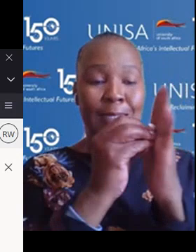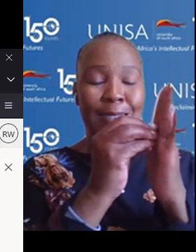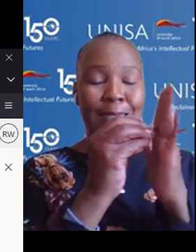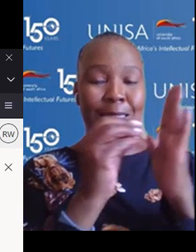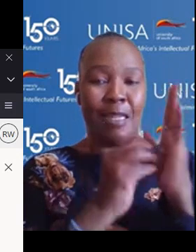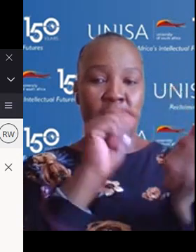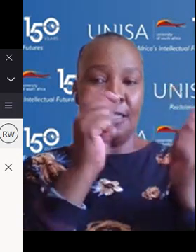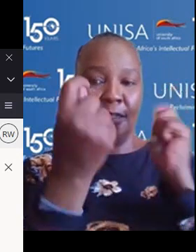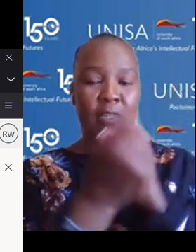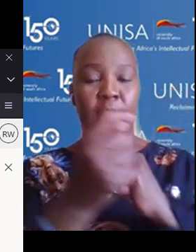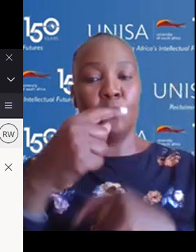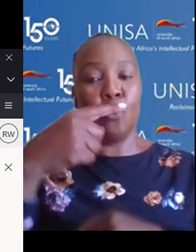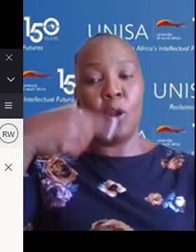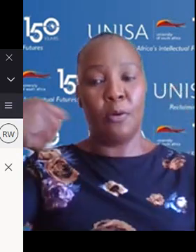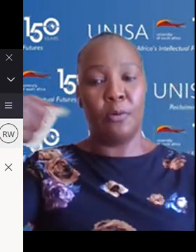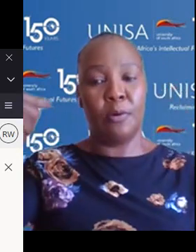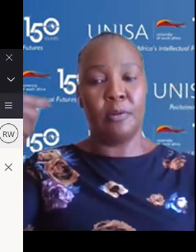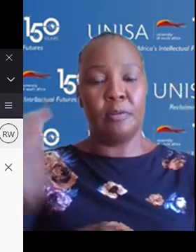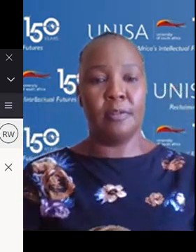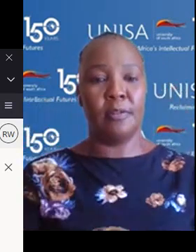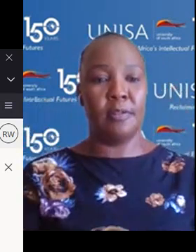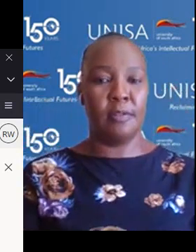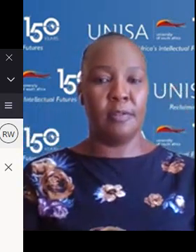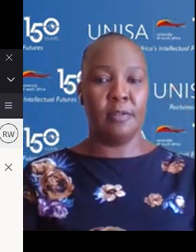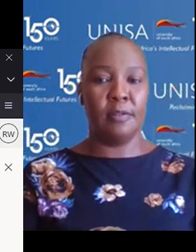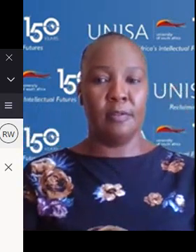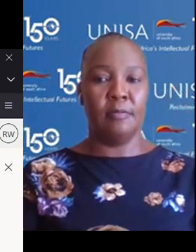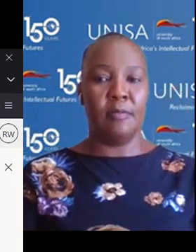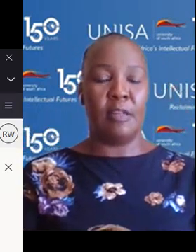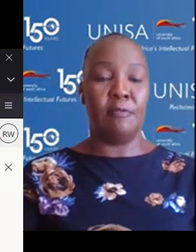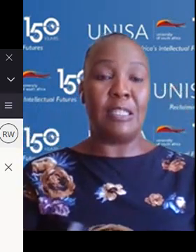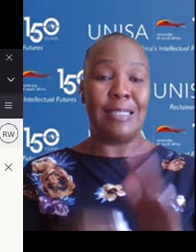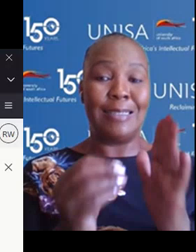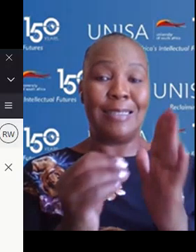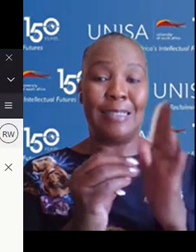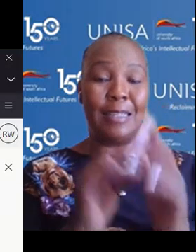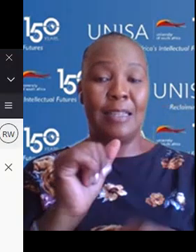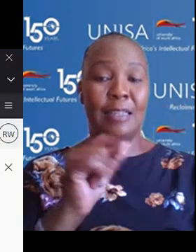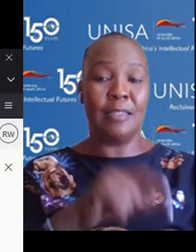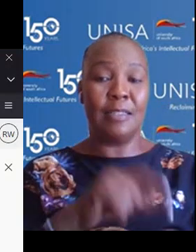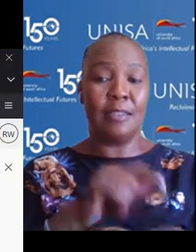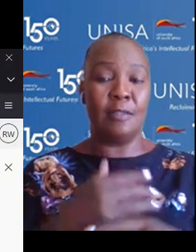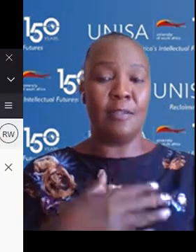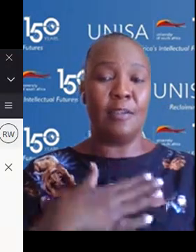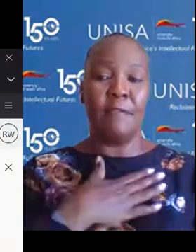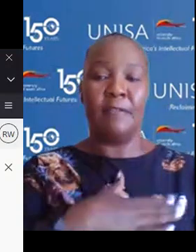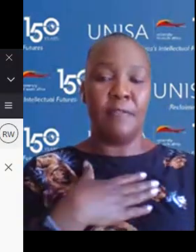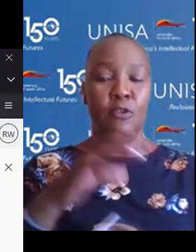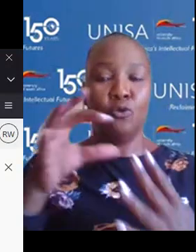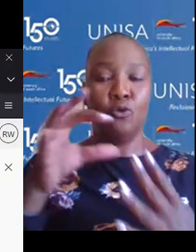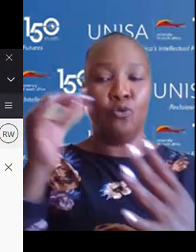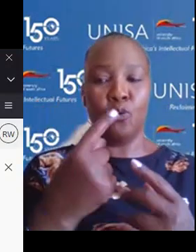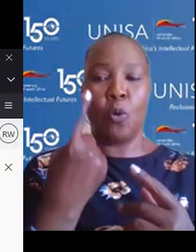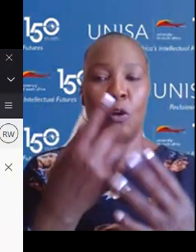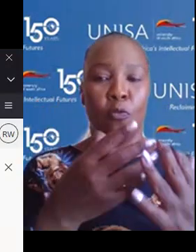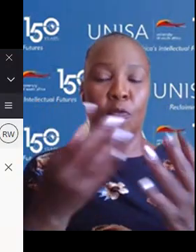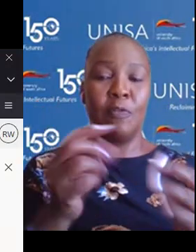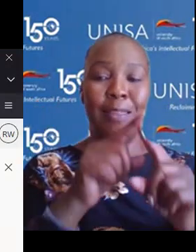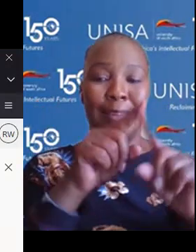your language if you want to set up that date and time, but please feel free to choose one of these themes as